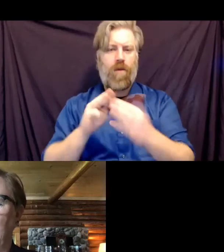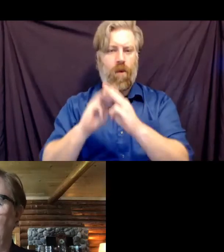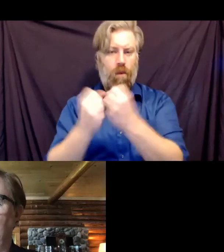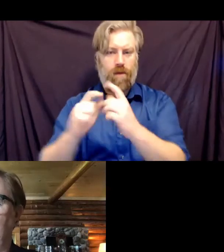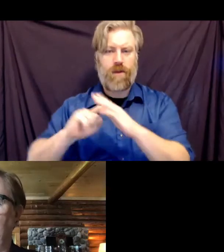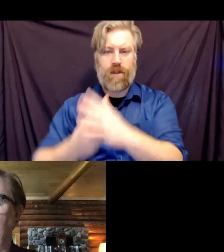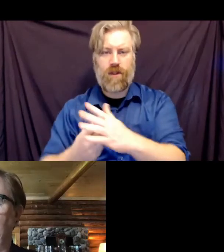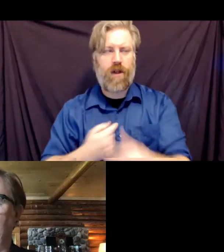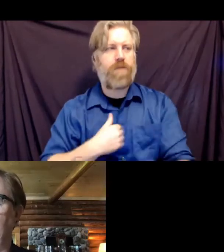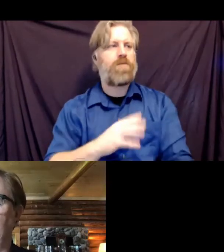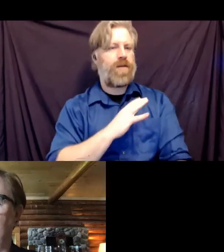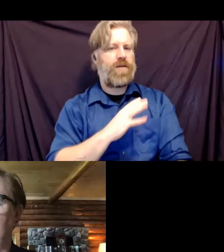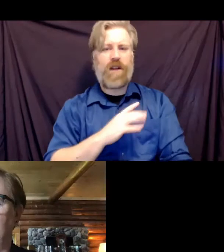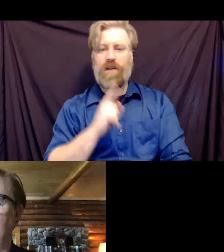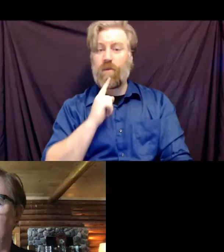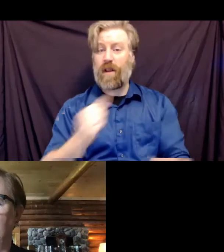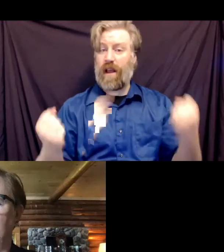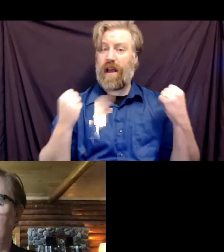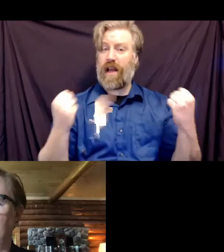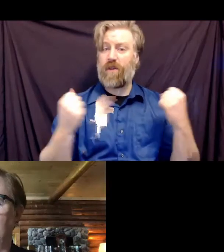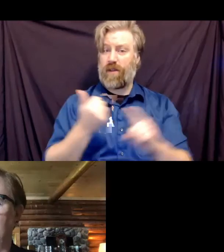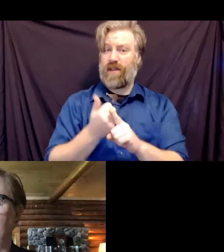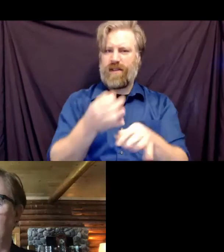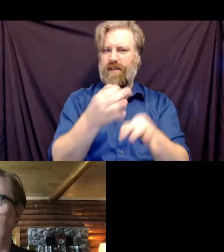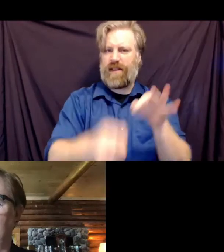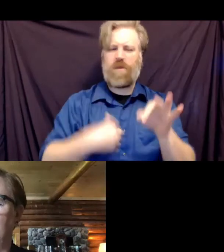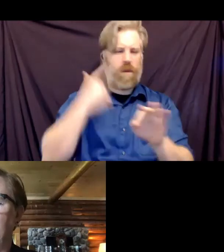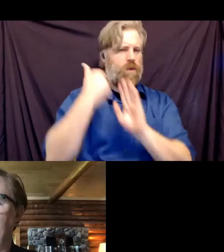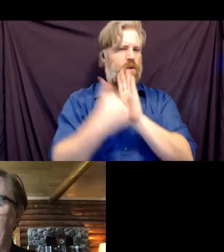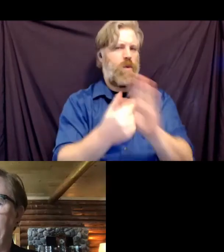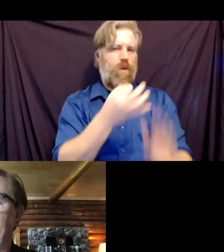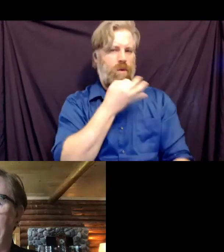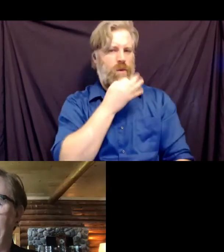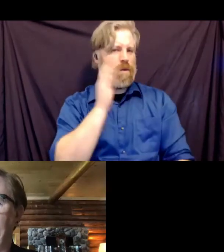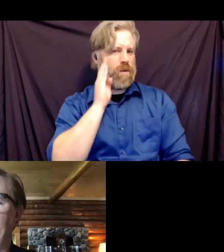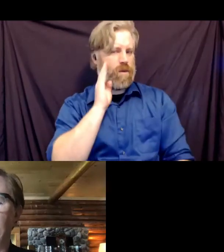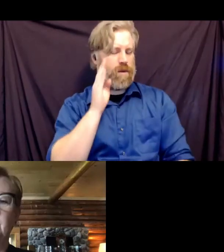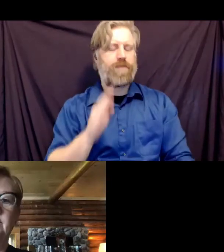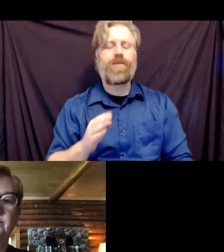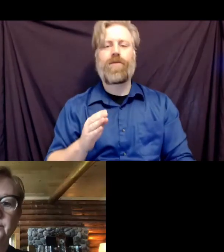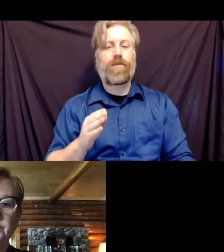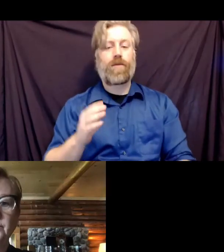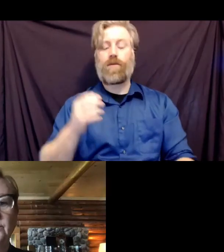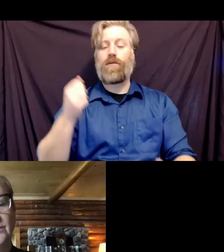very simple exercise, which I'm going to show you what it is. And